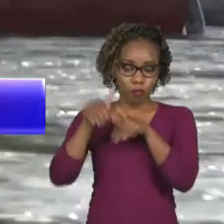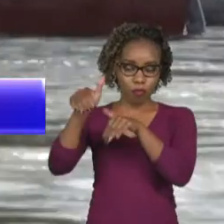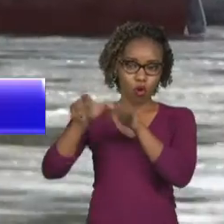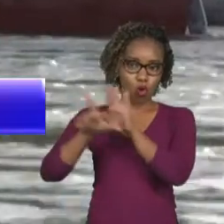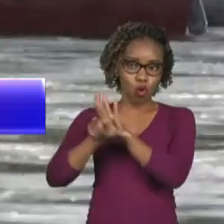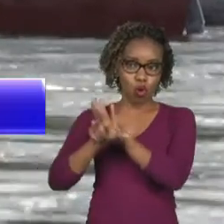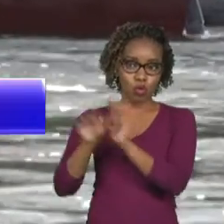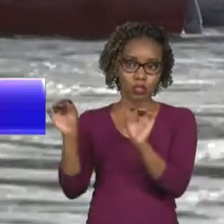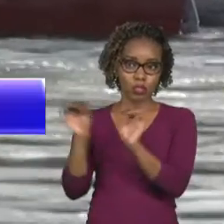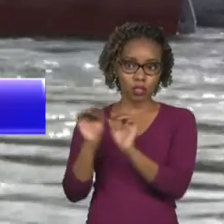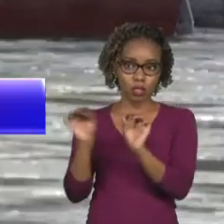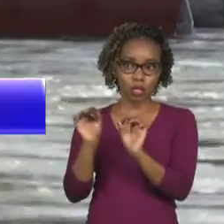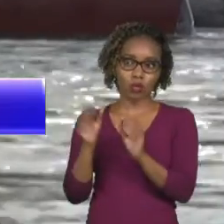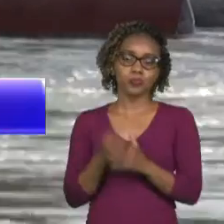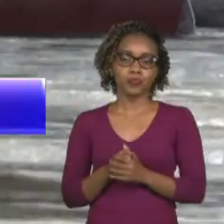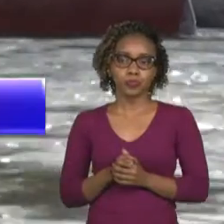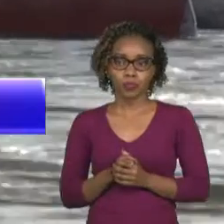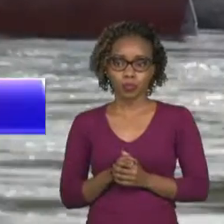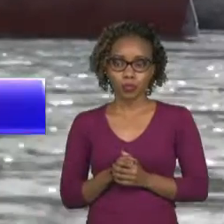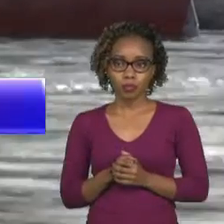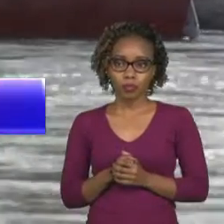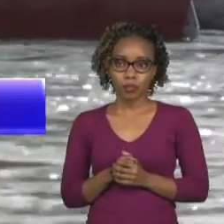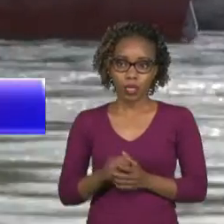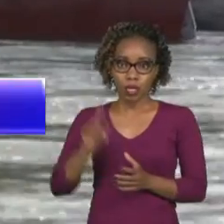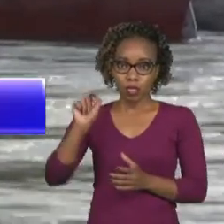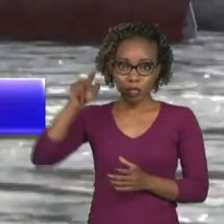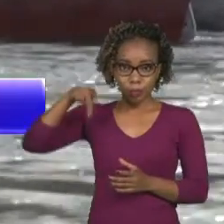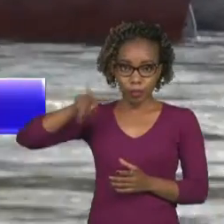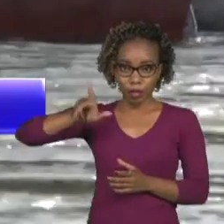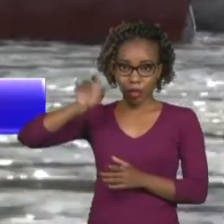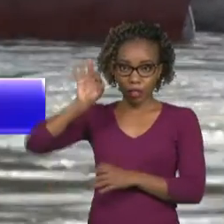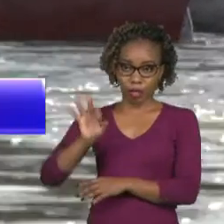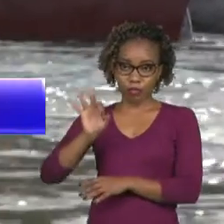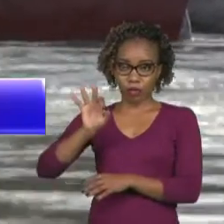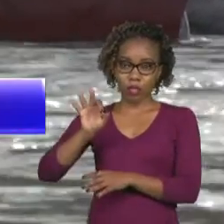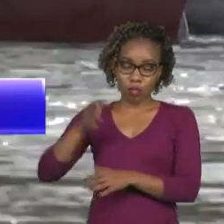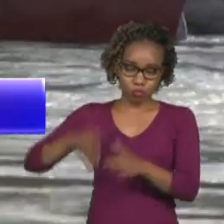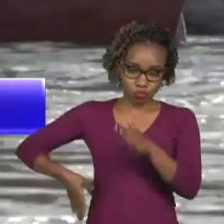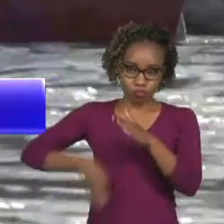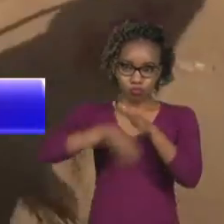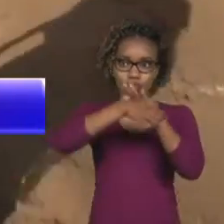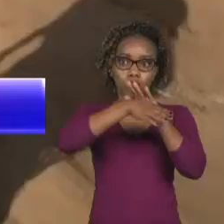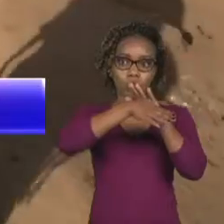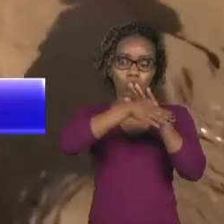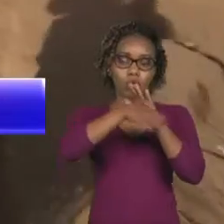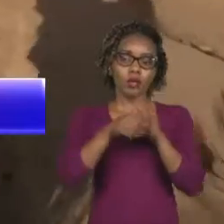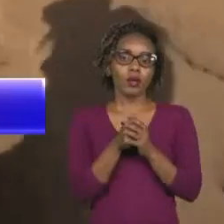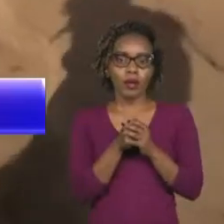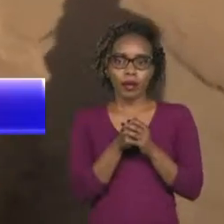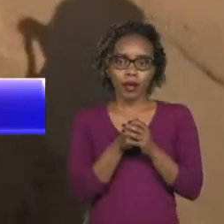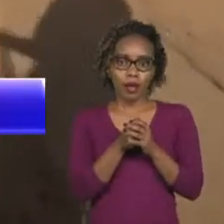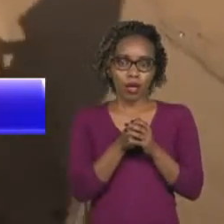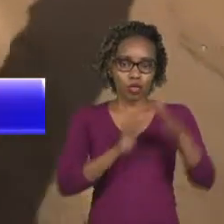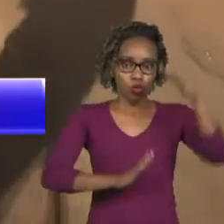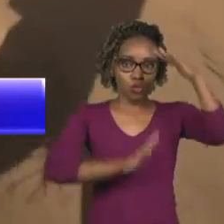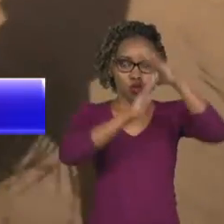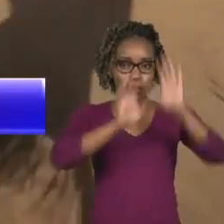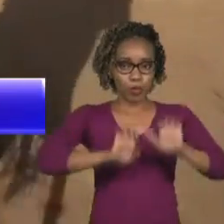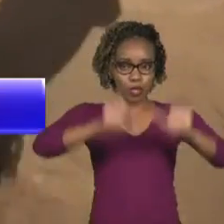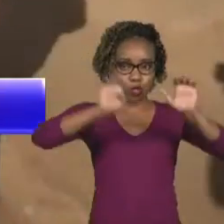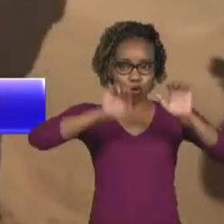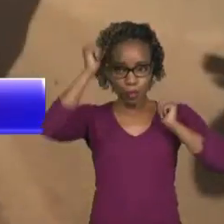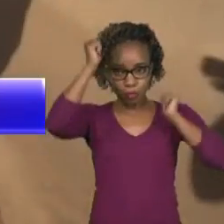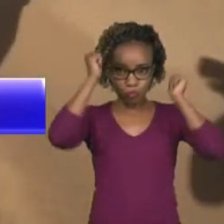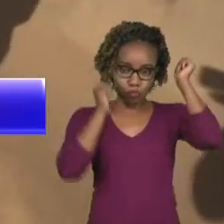and seeking to destabilize it. The TPLF led the overthrow of Mengistu Haile Mariam, head of Ethiopia's military